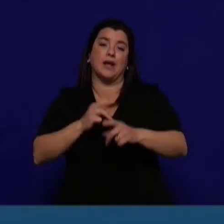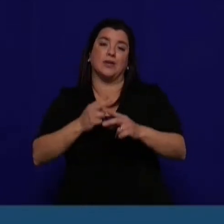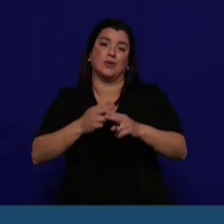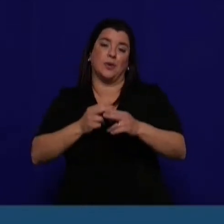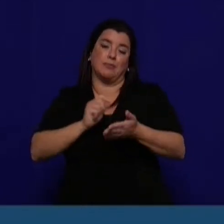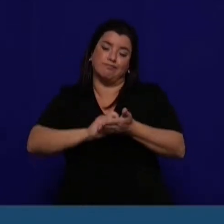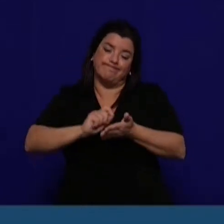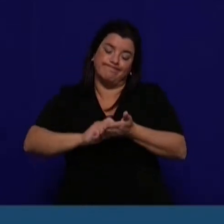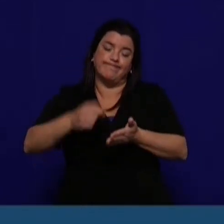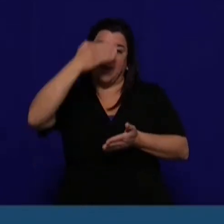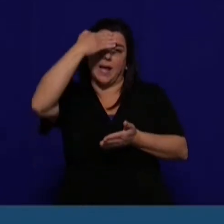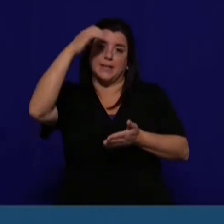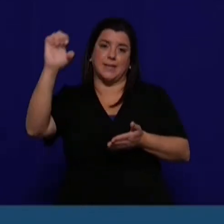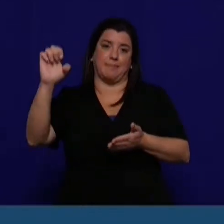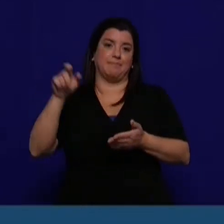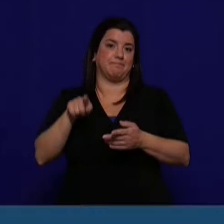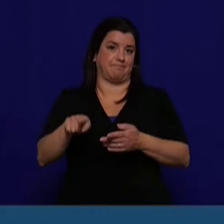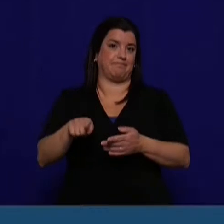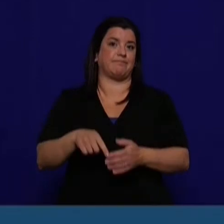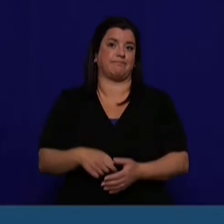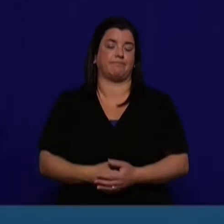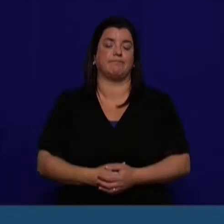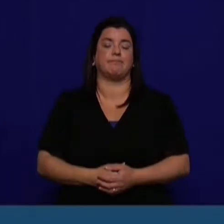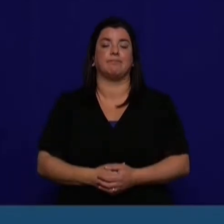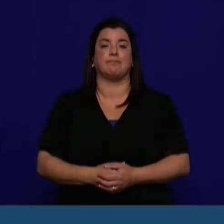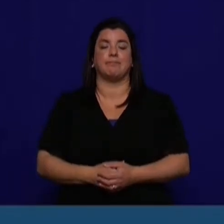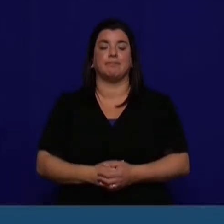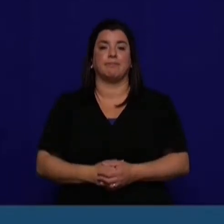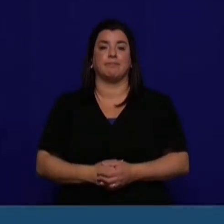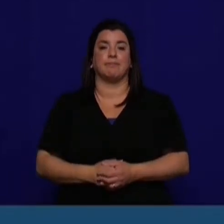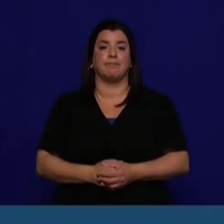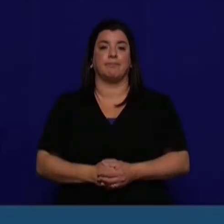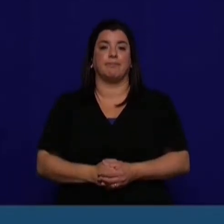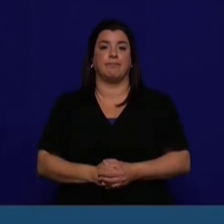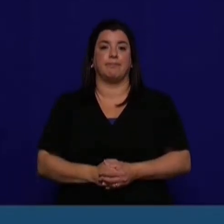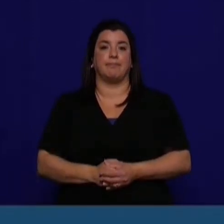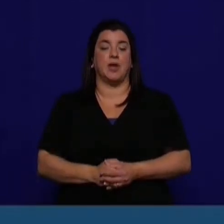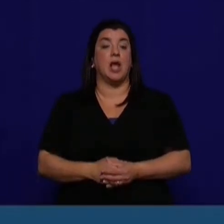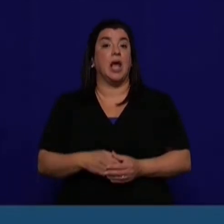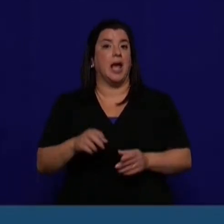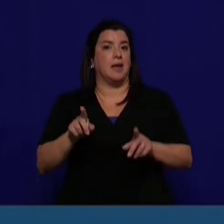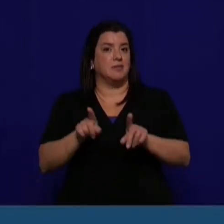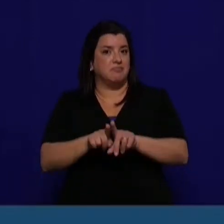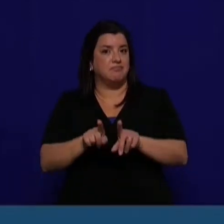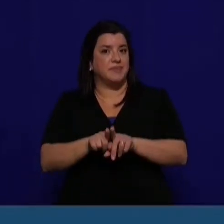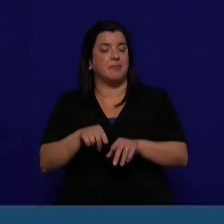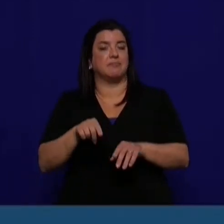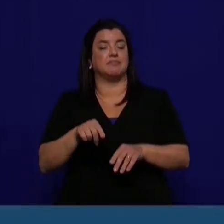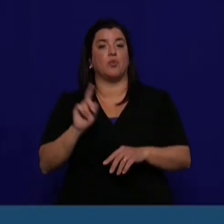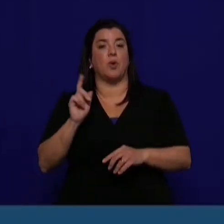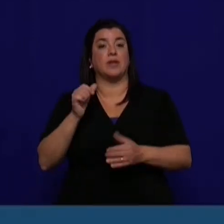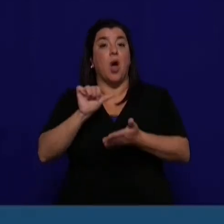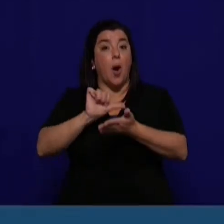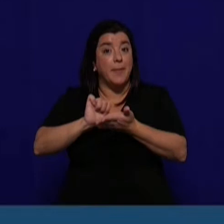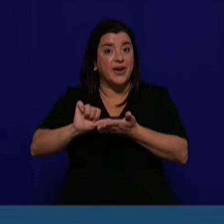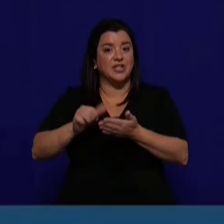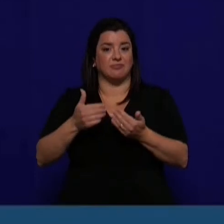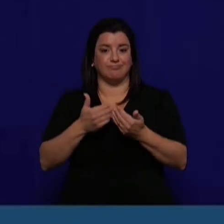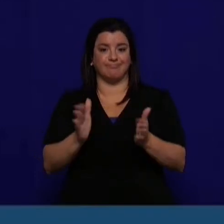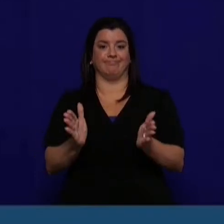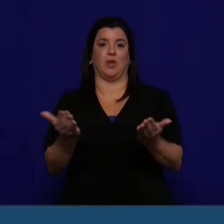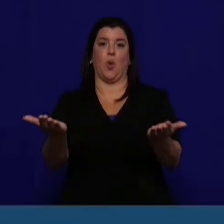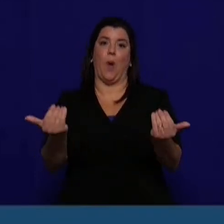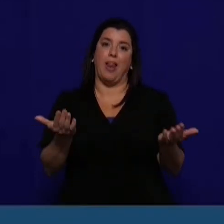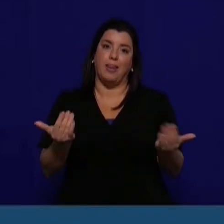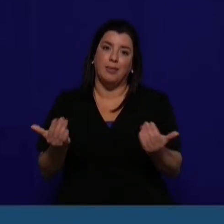places will be adhered to as well. Similarly as well, we have the scheduled operations, which will start again as